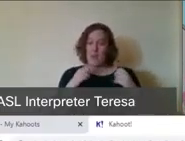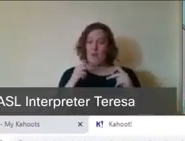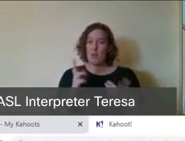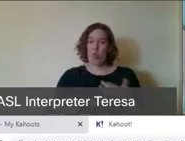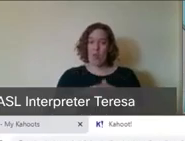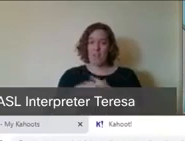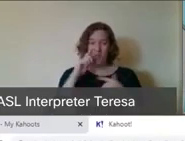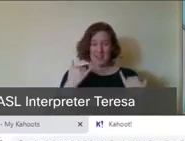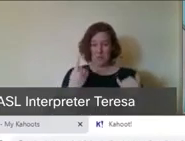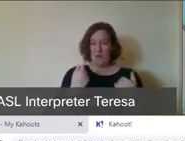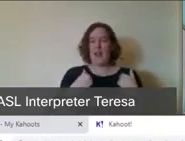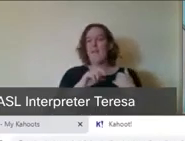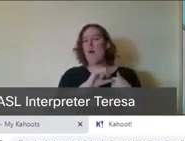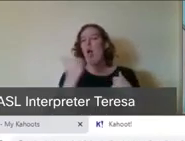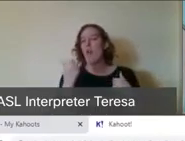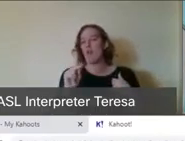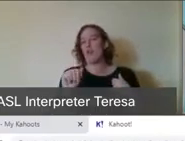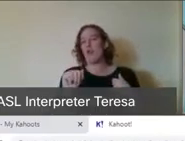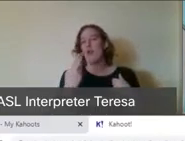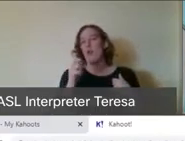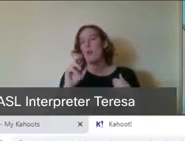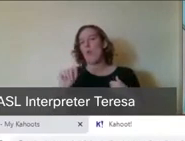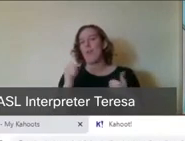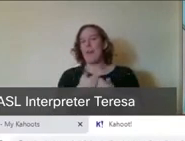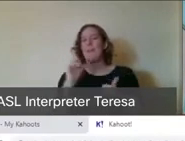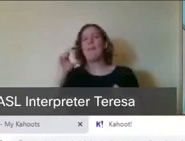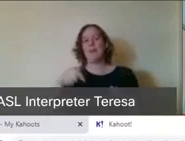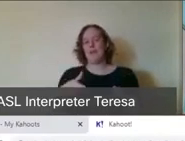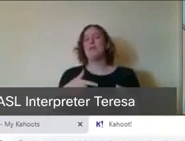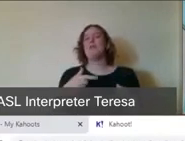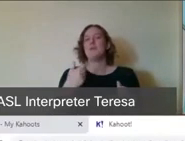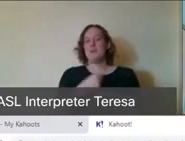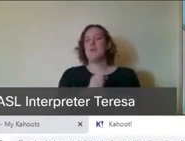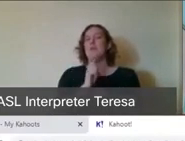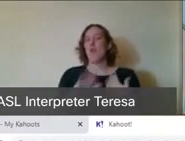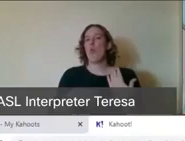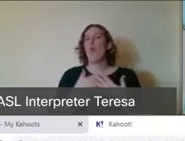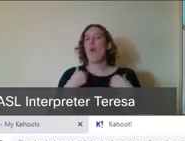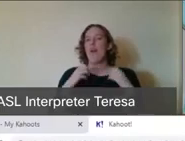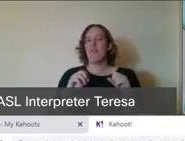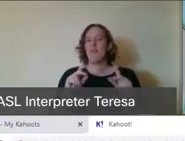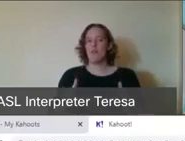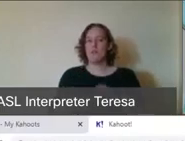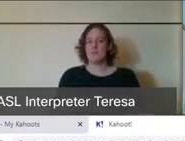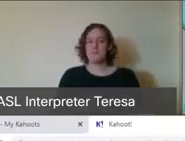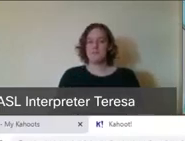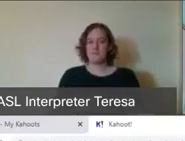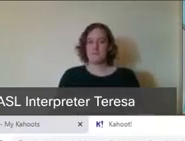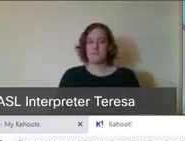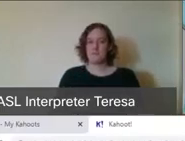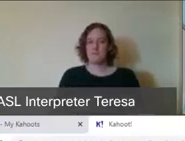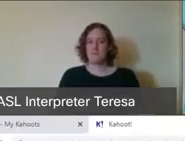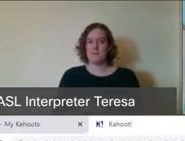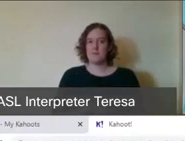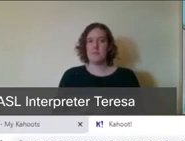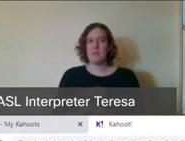do have another Kahoot later in the session. So we will make sure that you all have an opportunity. So without further